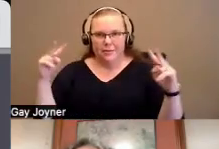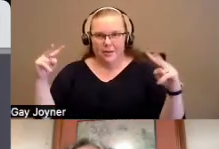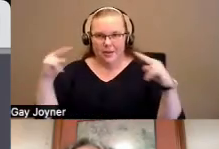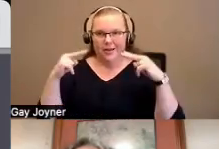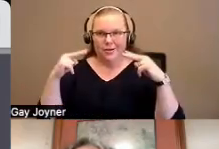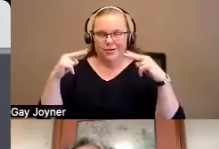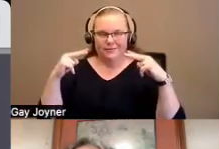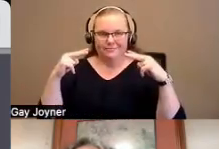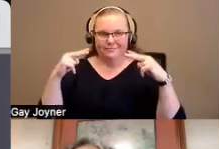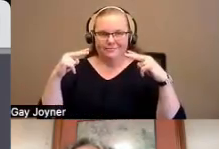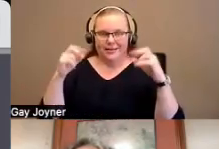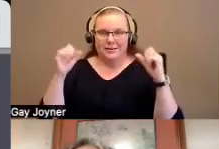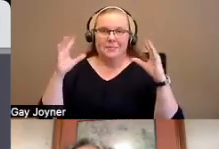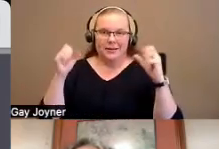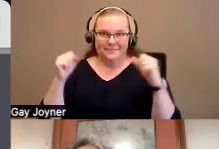Mm. is just amazing.